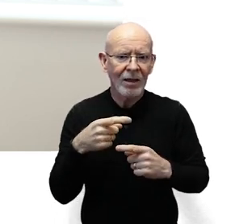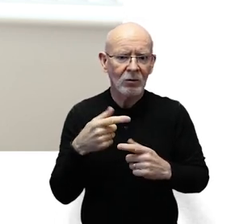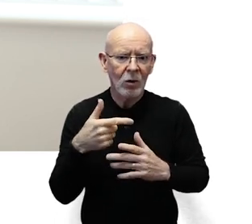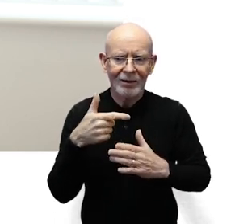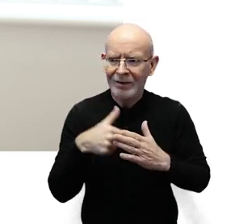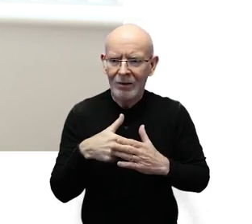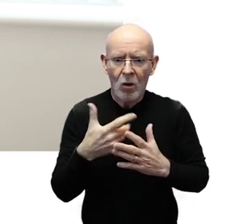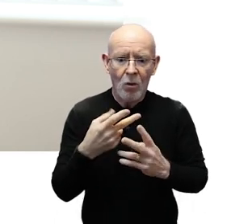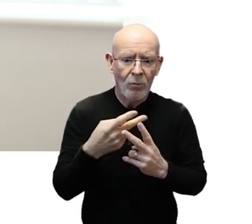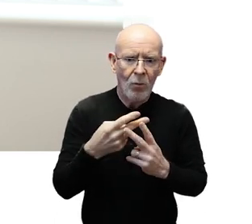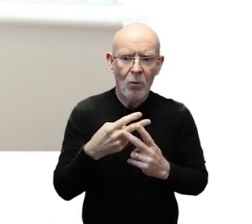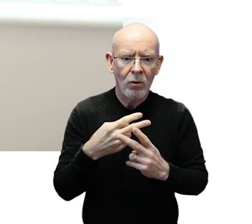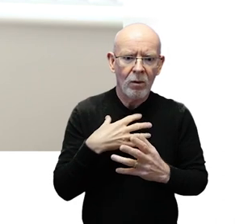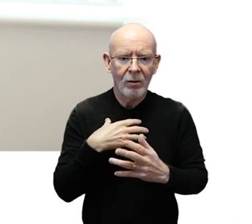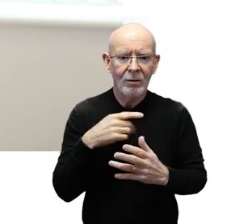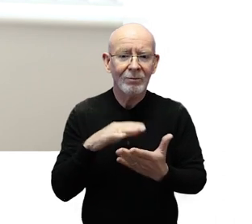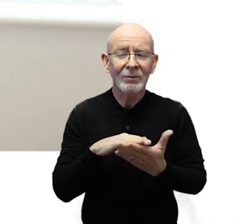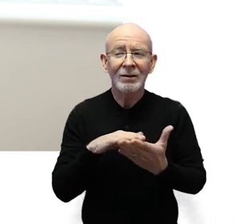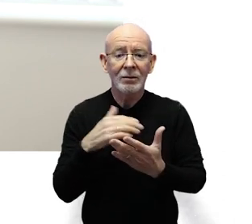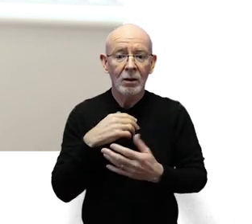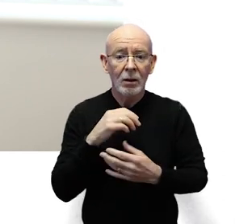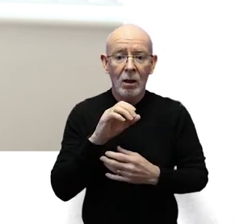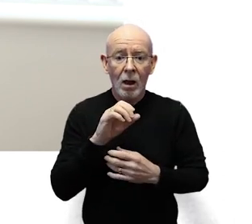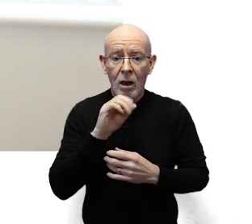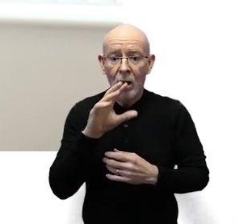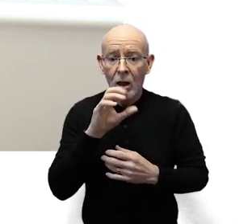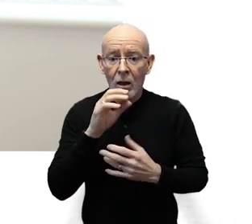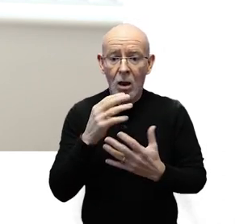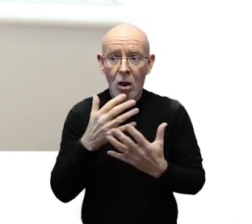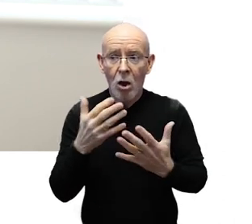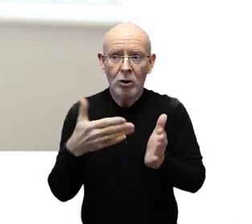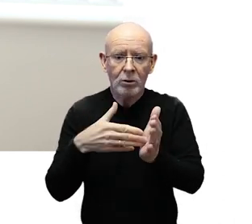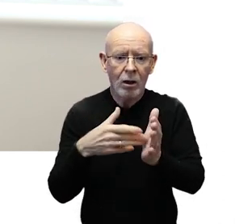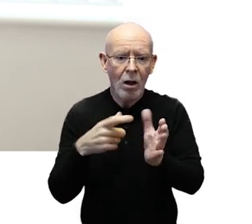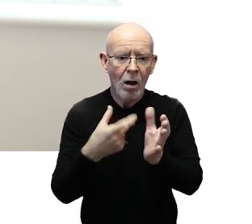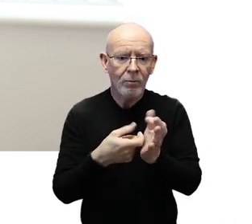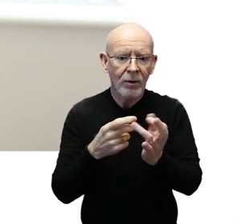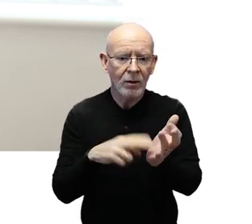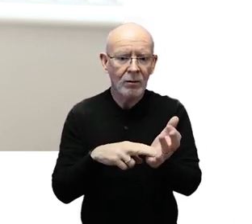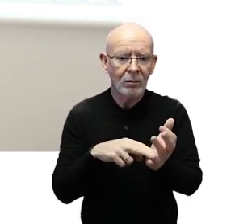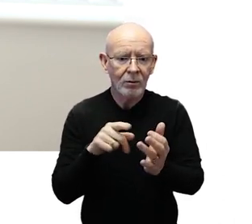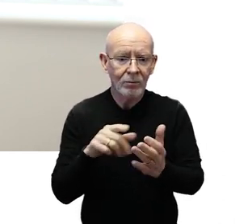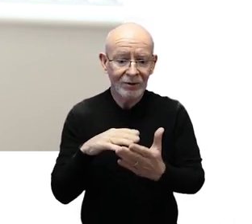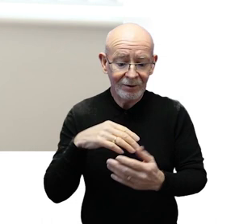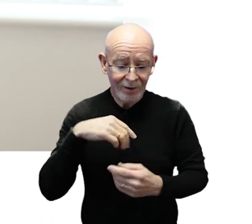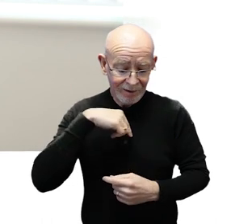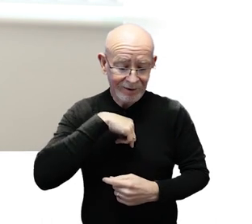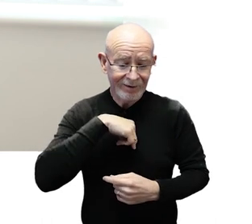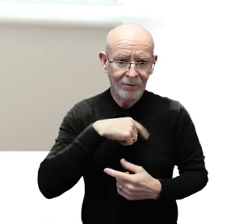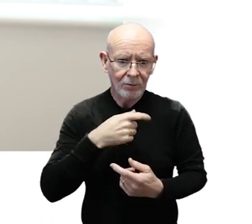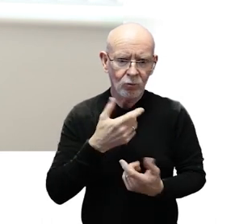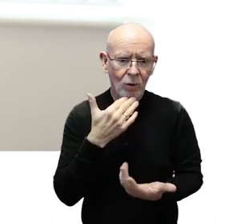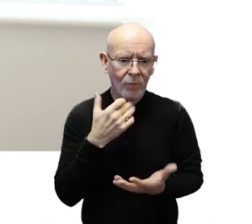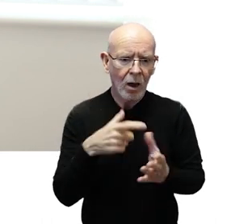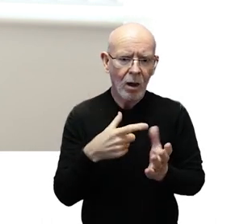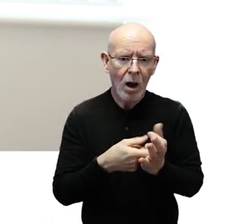both. This means that we breathe out extra carbon dioxide, so less is available inside the body. Our